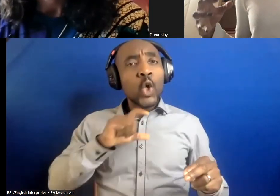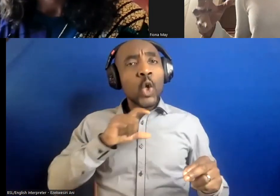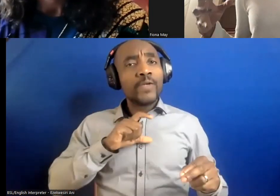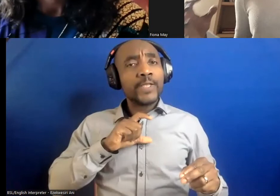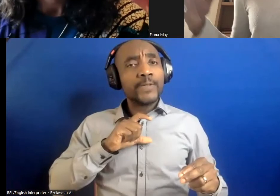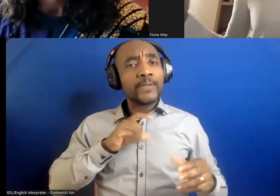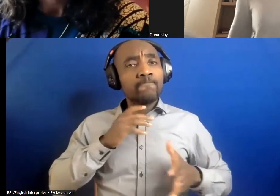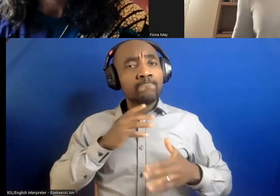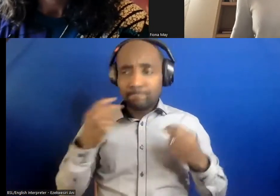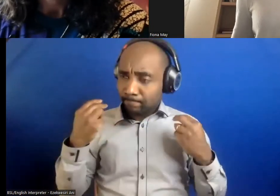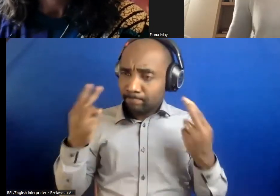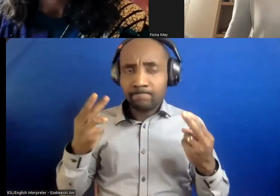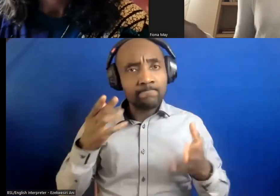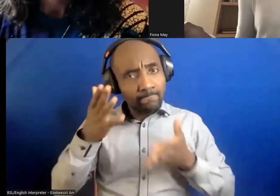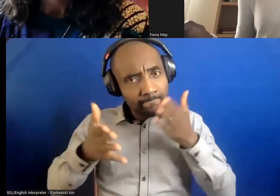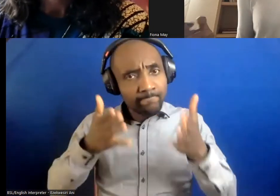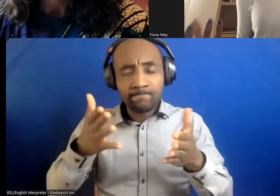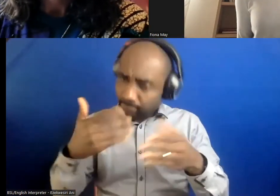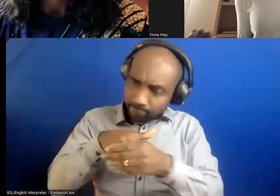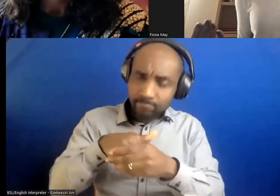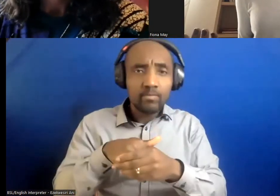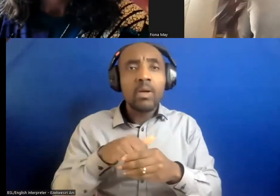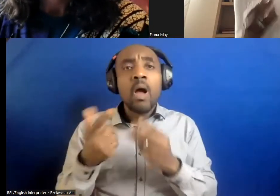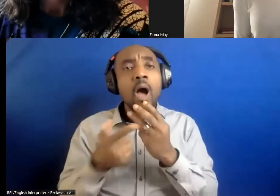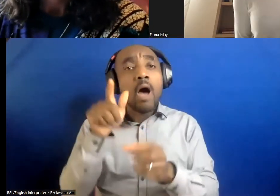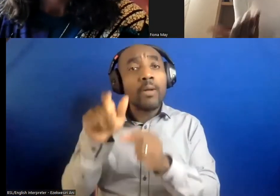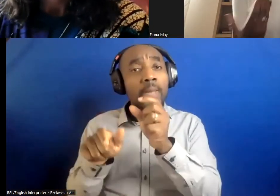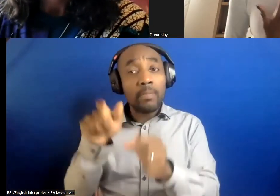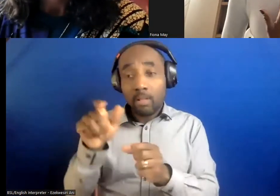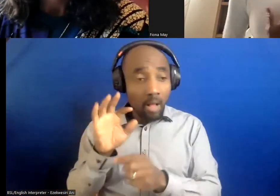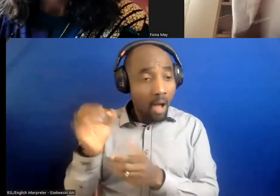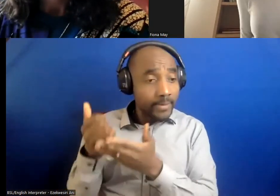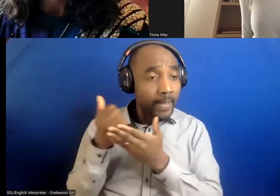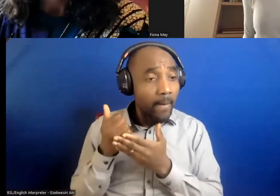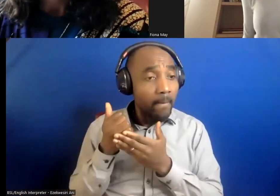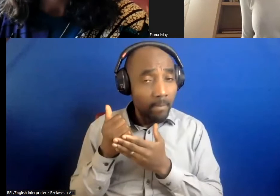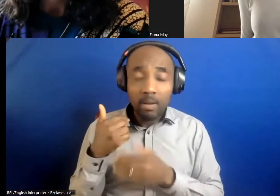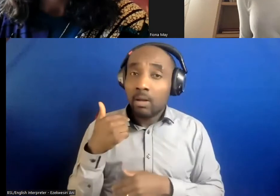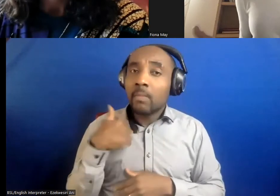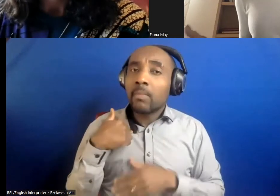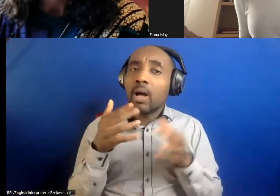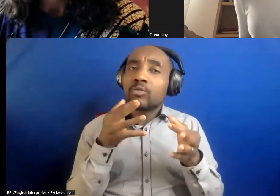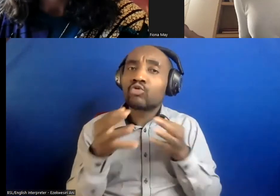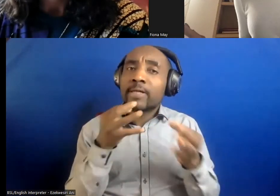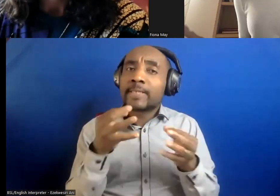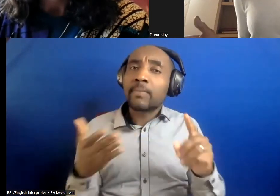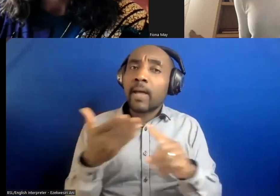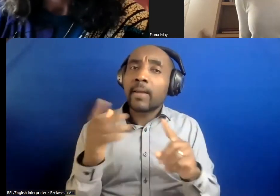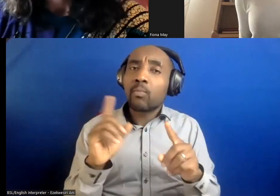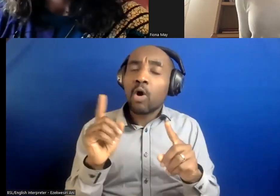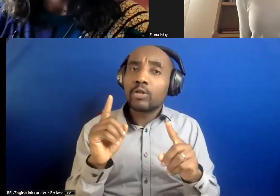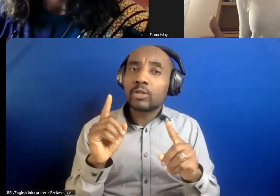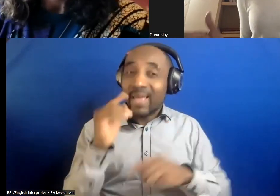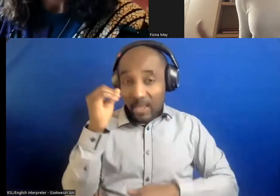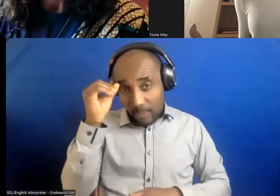to ask other people to help you and actually know, because my strategy is like, know your game. So if I